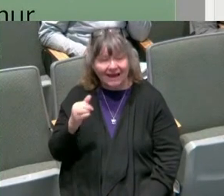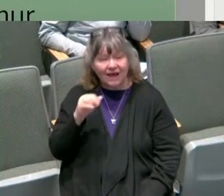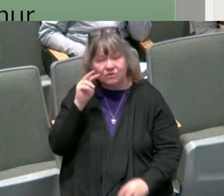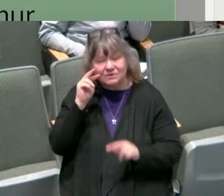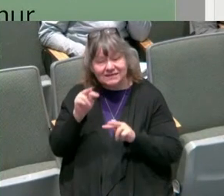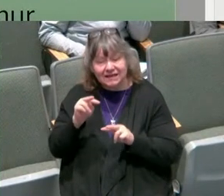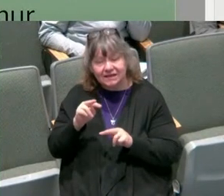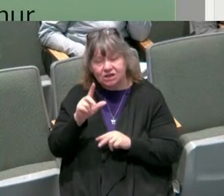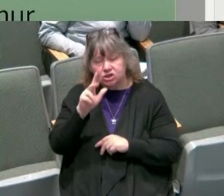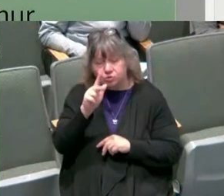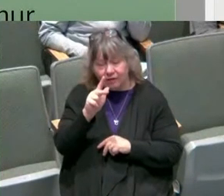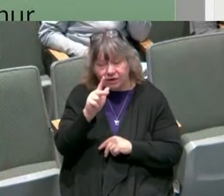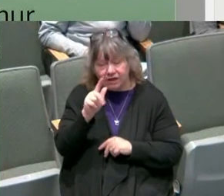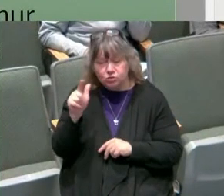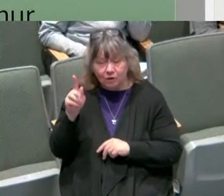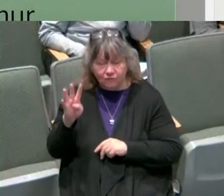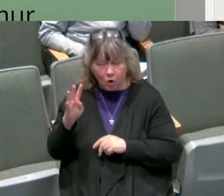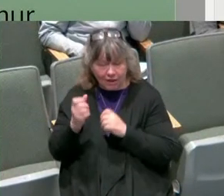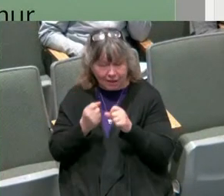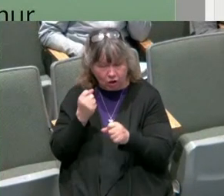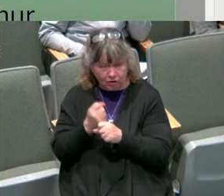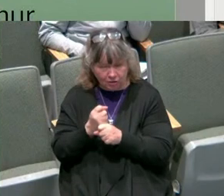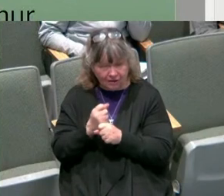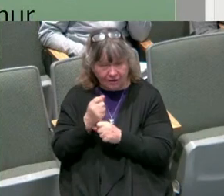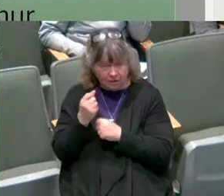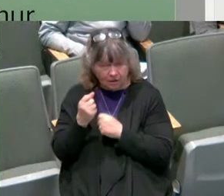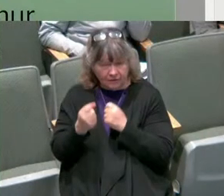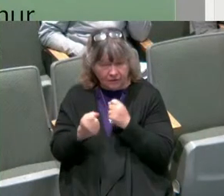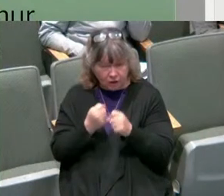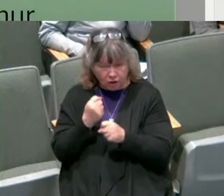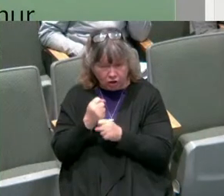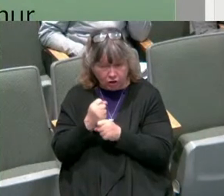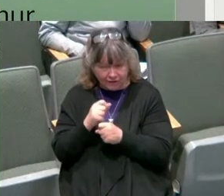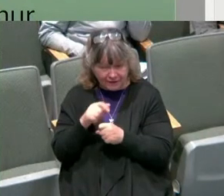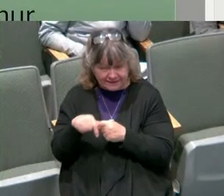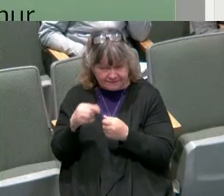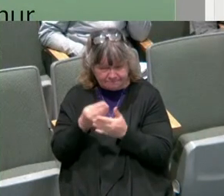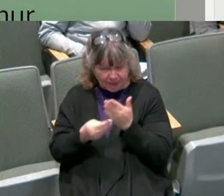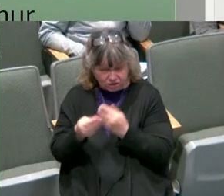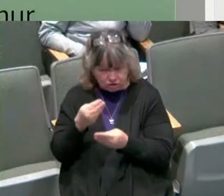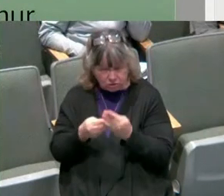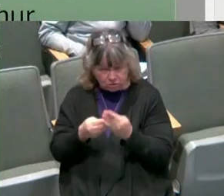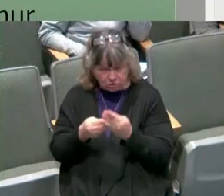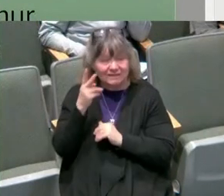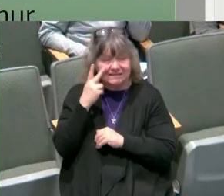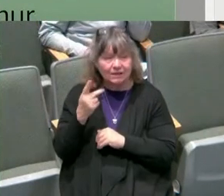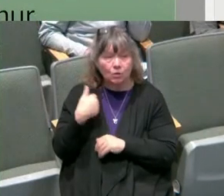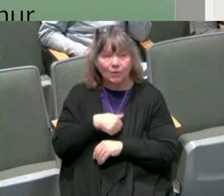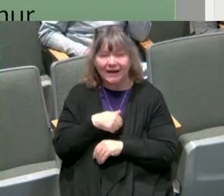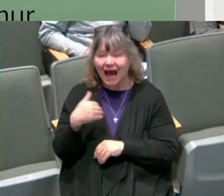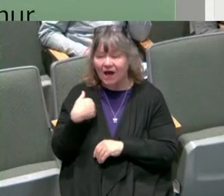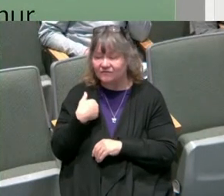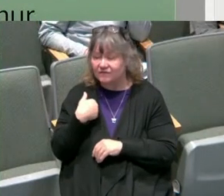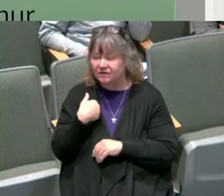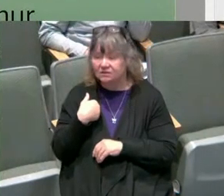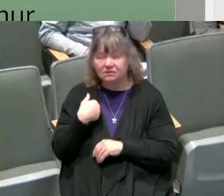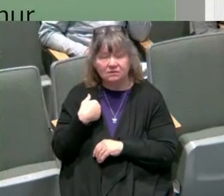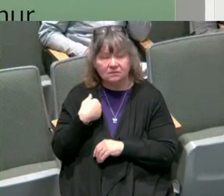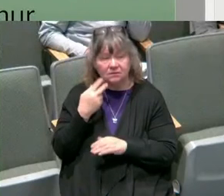2324 school year the Year for which this budget has been developed you can see that we have